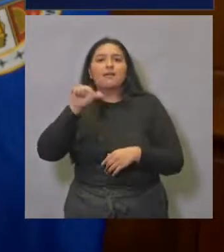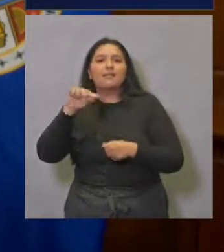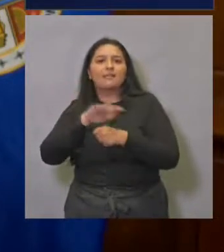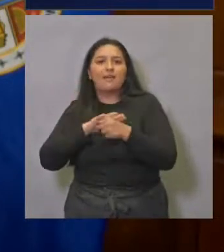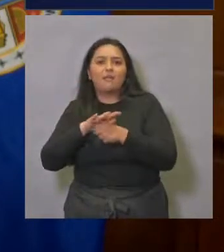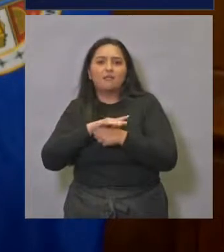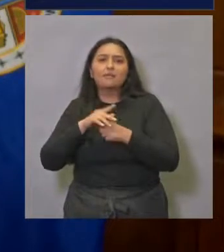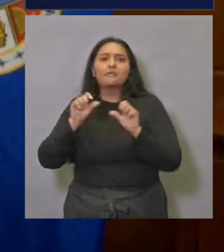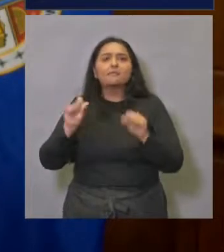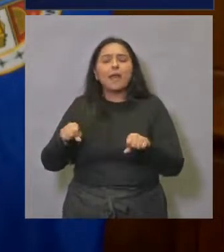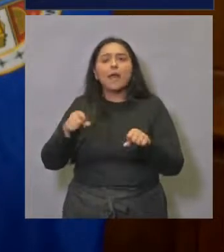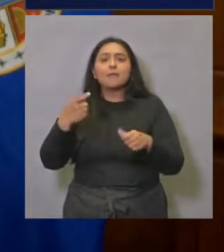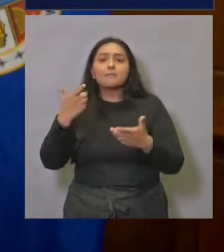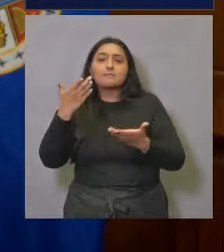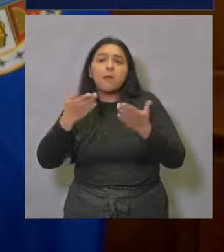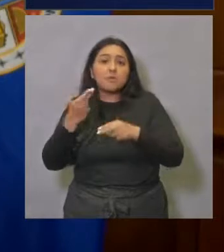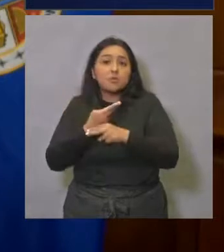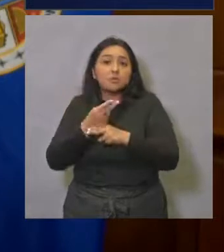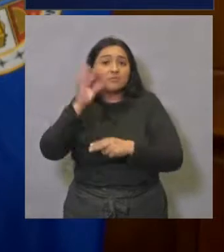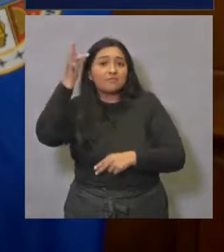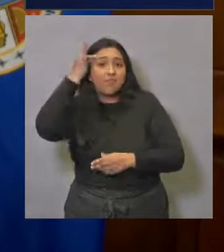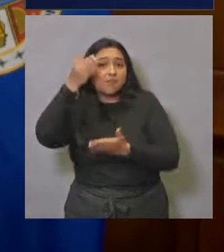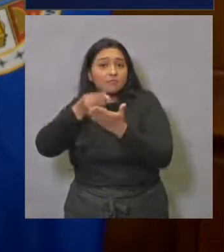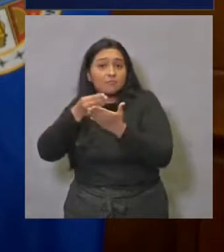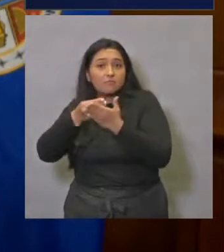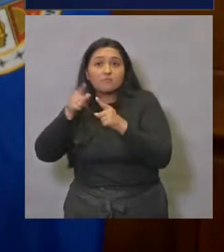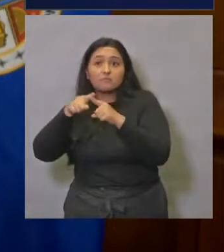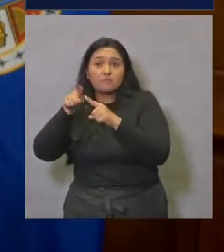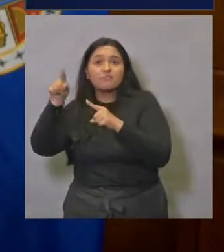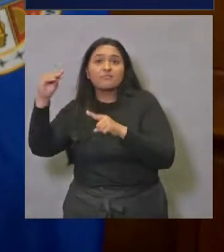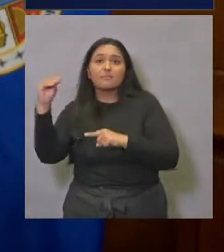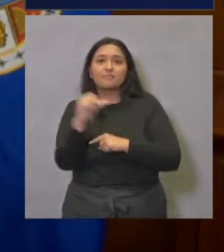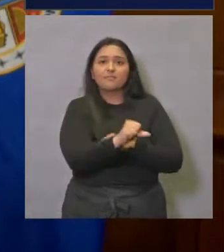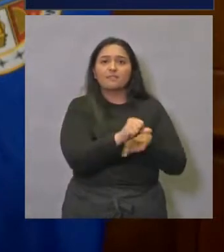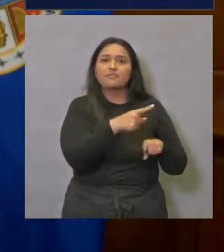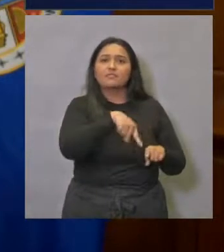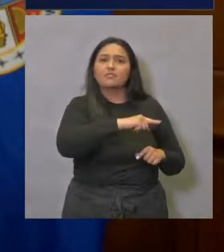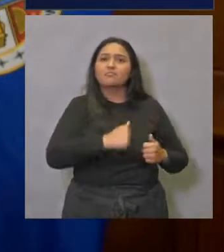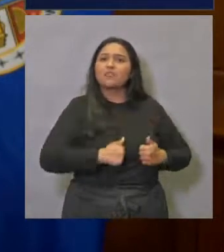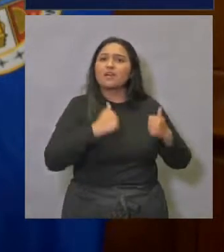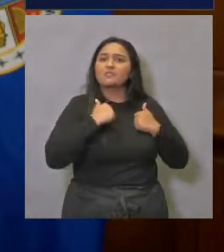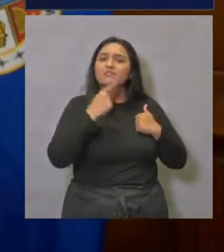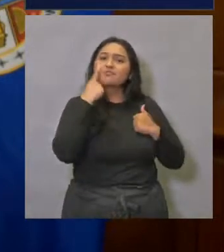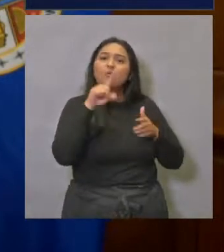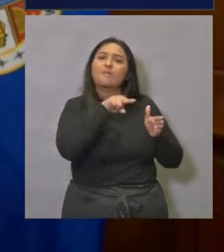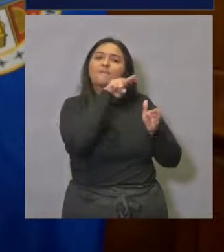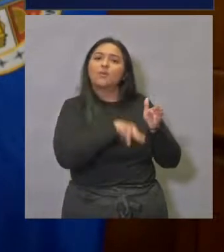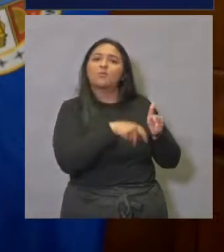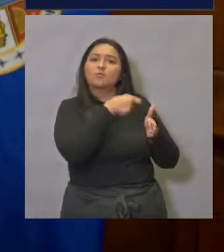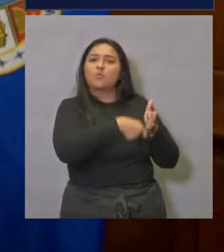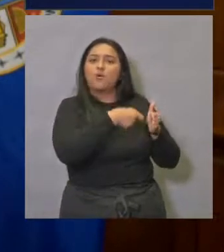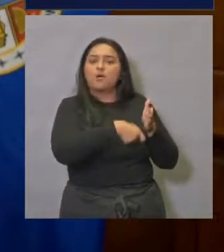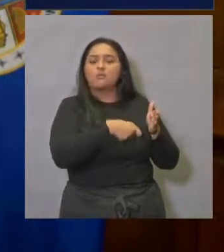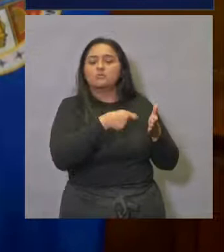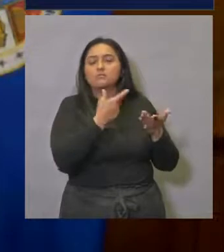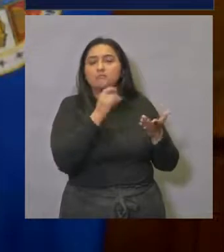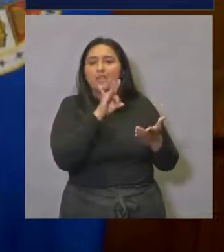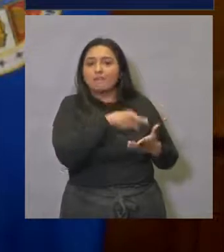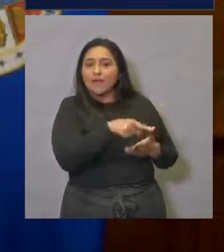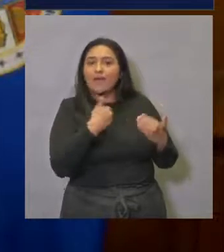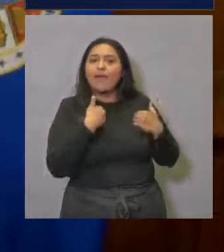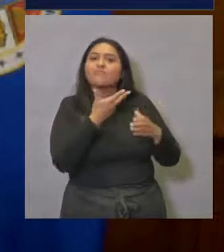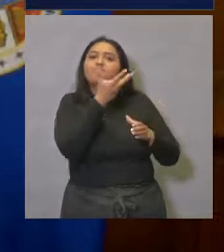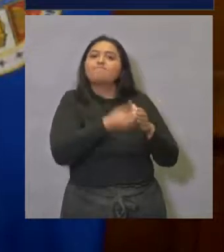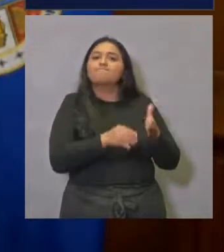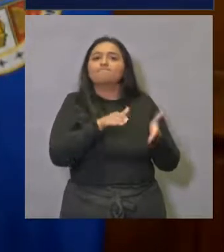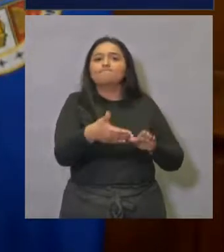could utilize federal funding to reimburse residents for funeral costs for those who lost someone to COVID. And